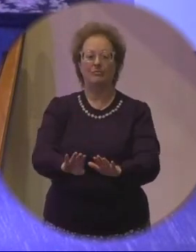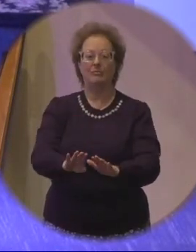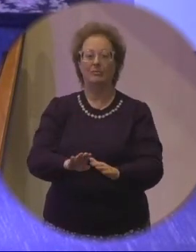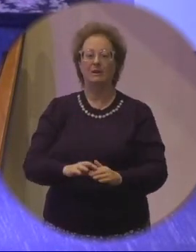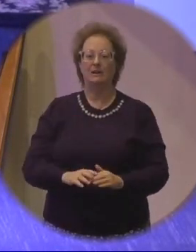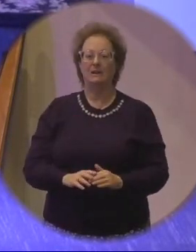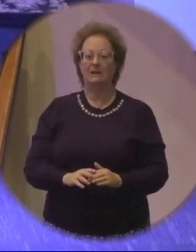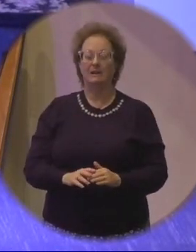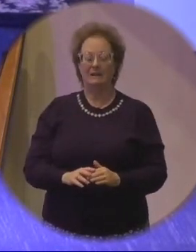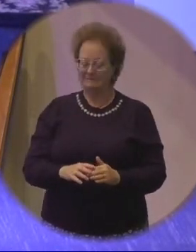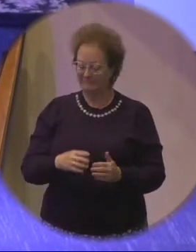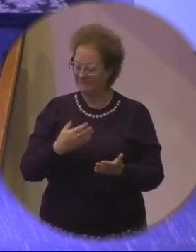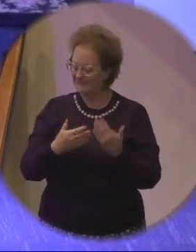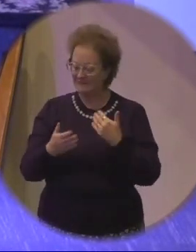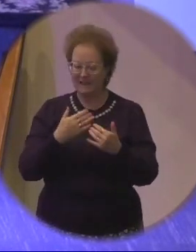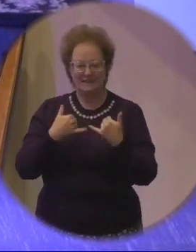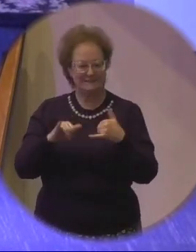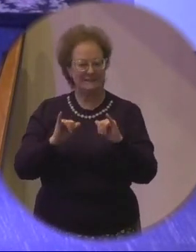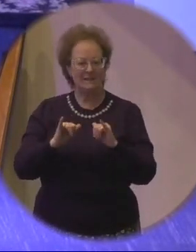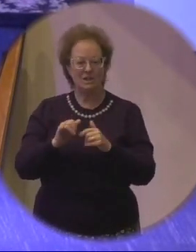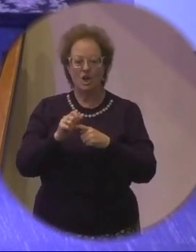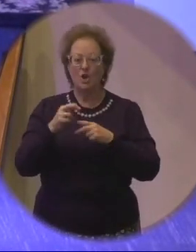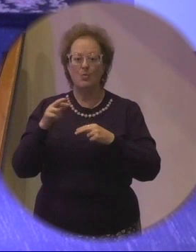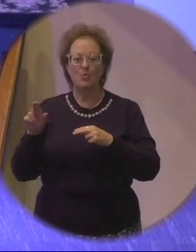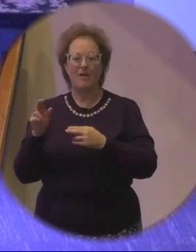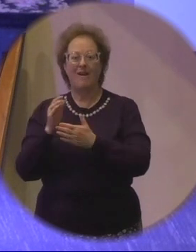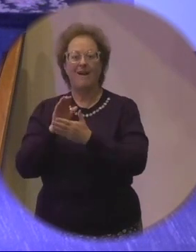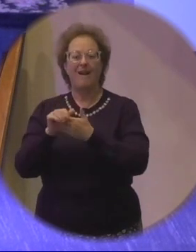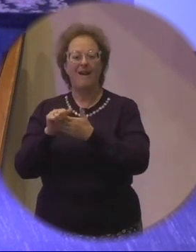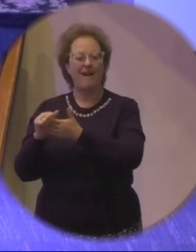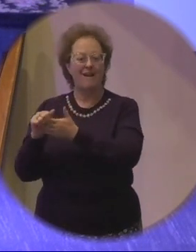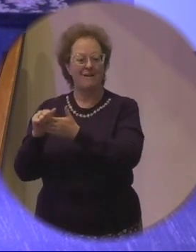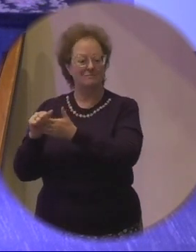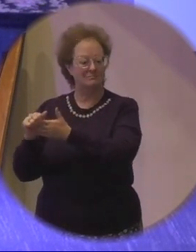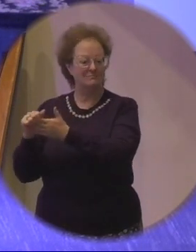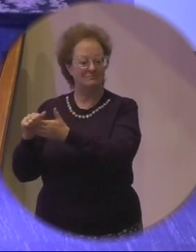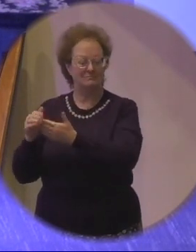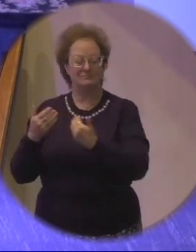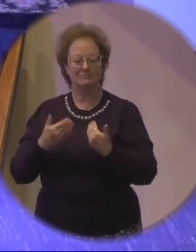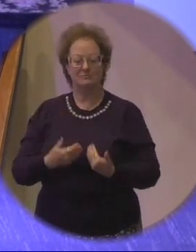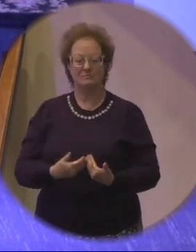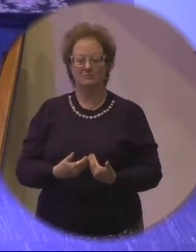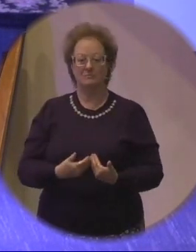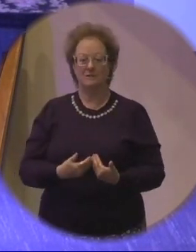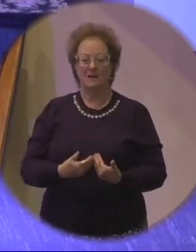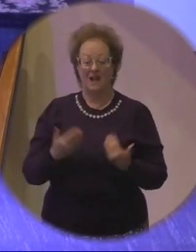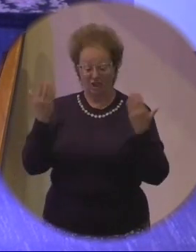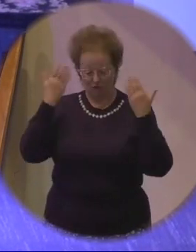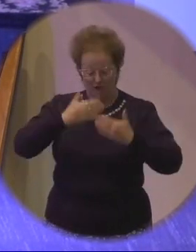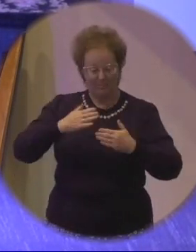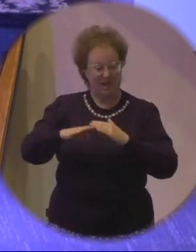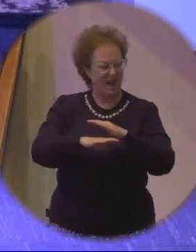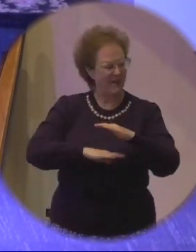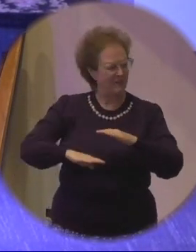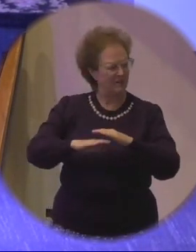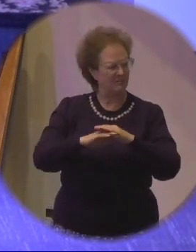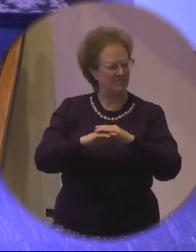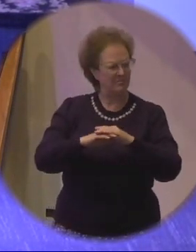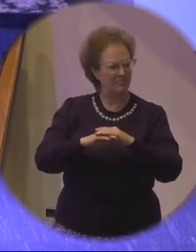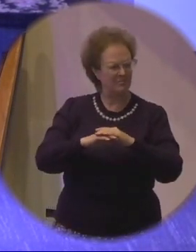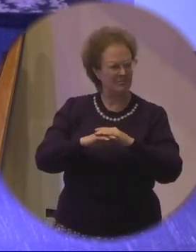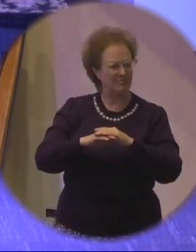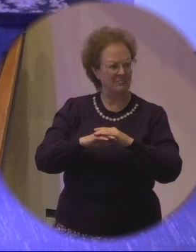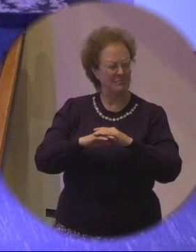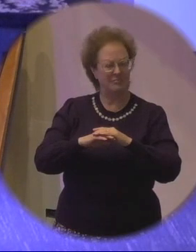hand, even there your hand shall lead me and your right hand shall hold me. If I say, surely the darkness shall cover me and